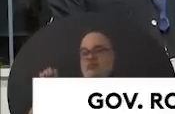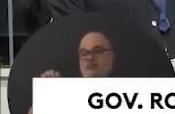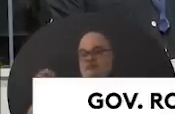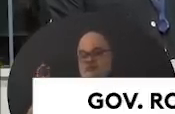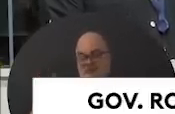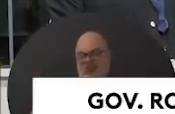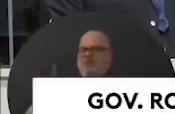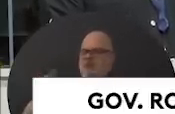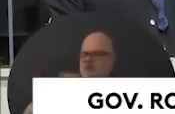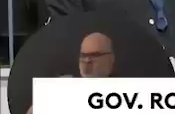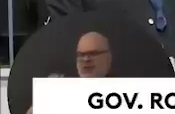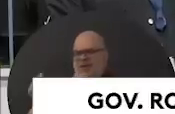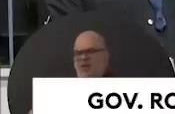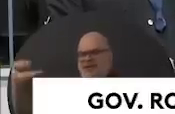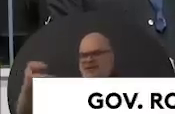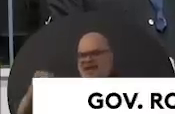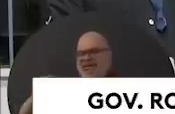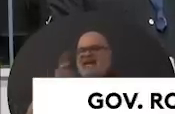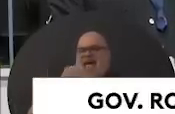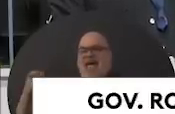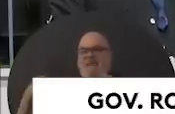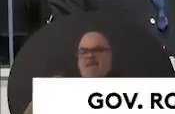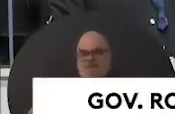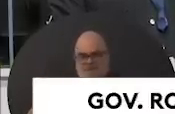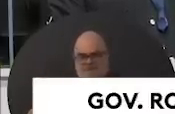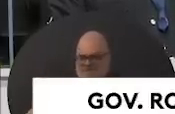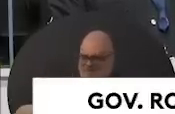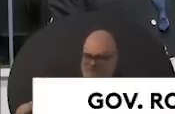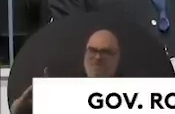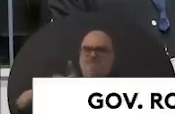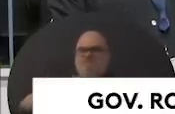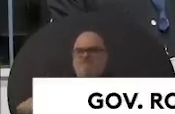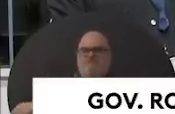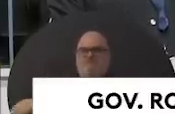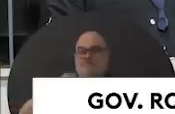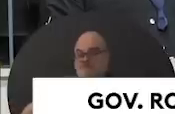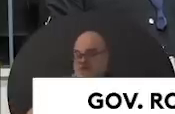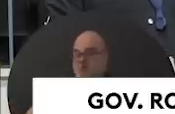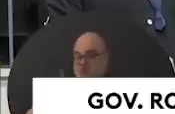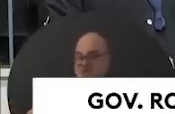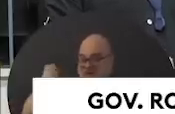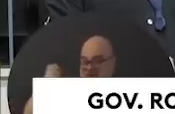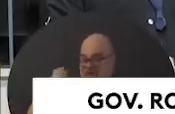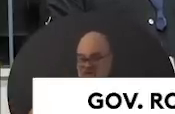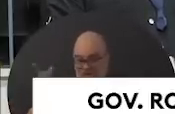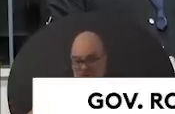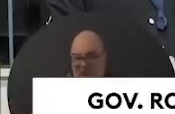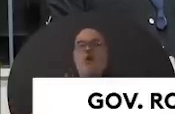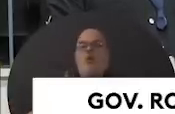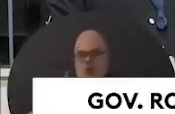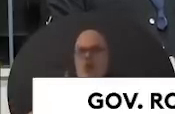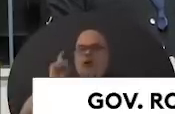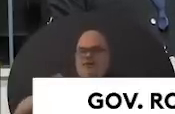with all of the fuel and the utility partners throughout the state of Florida. Once this storm hits, there's going to be a need